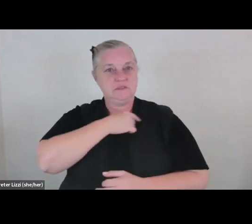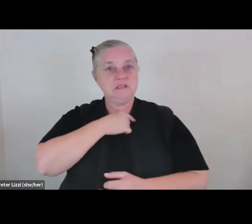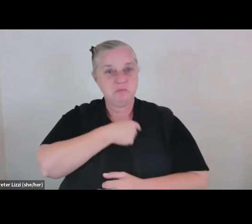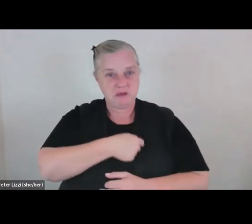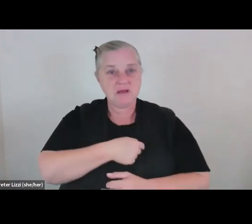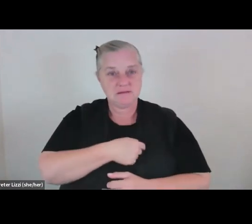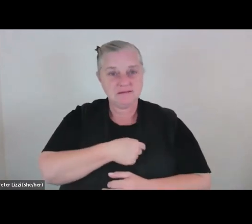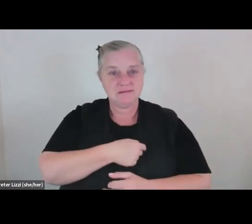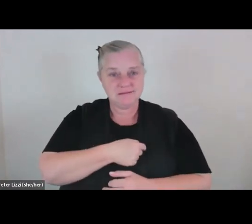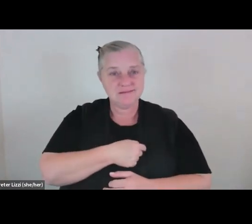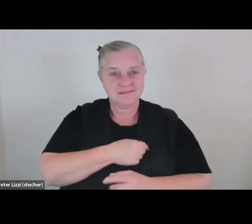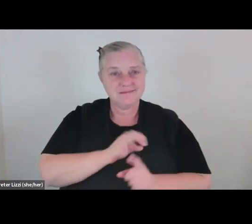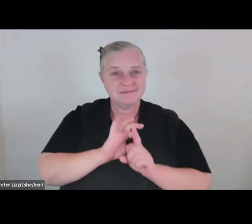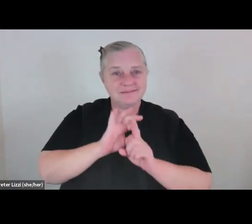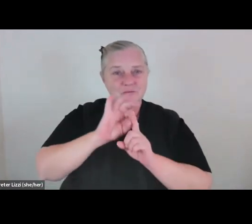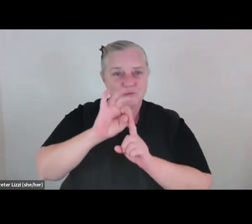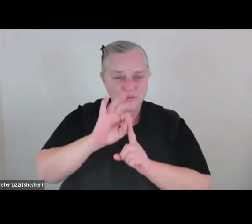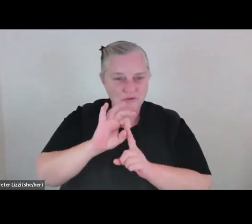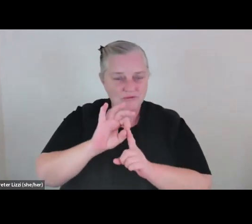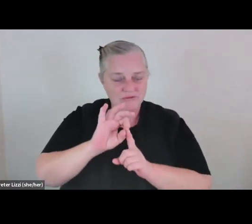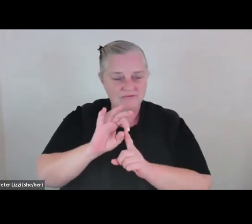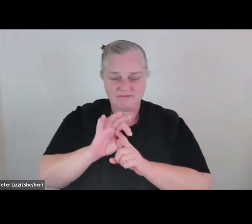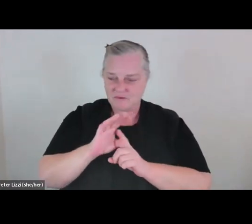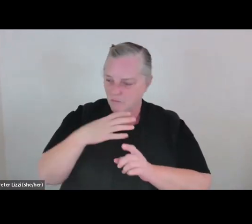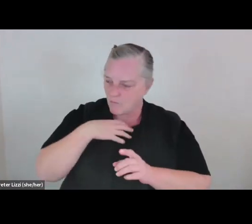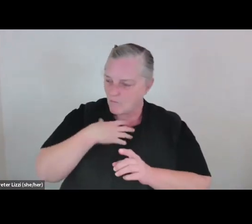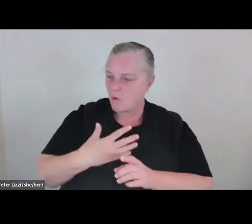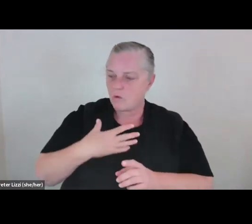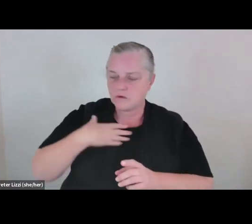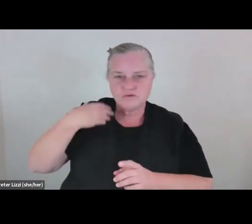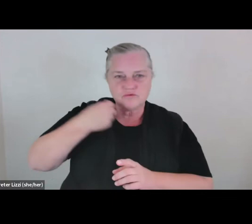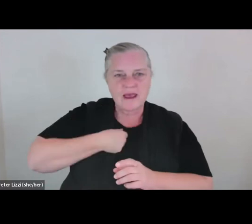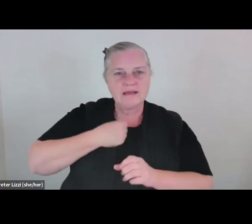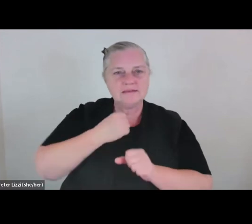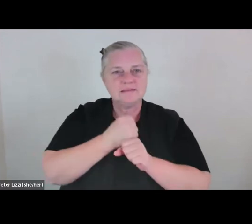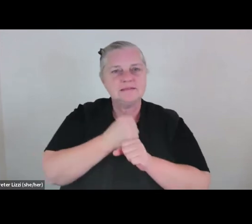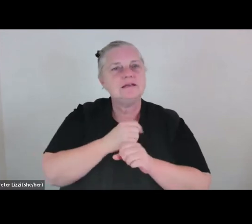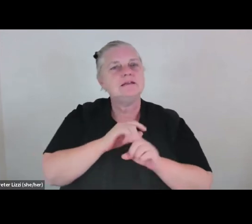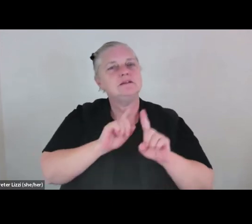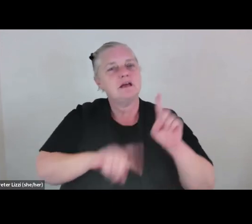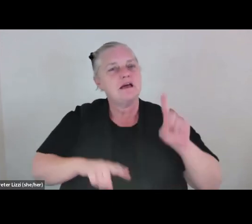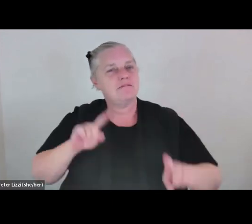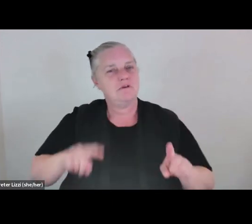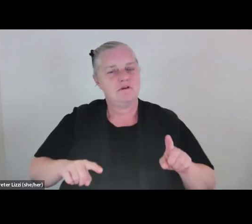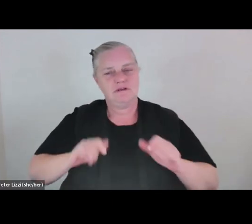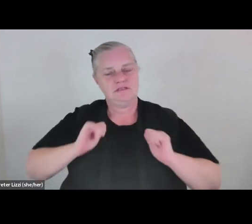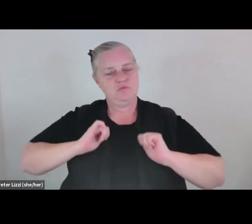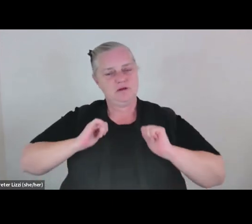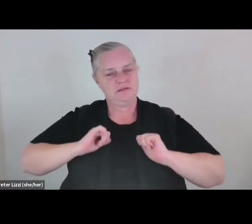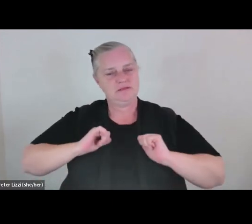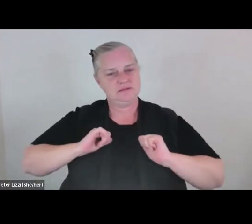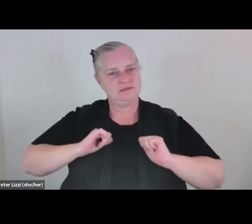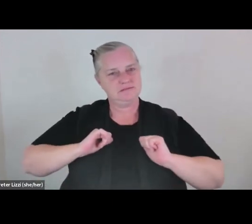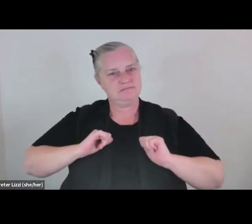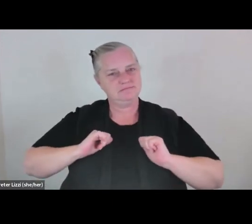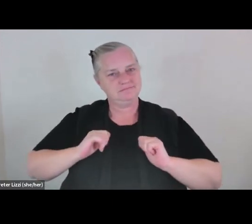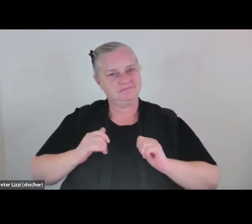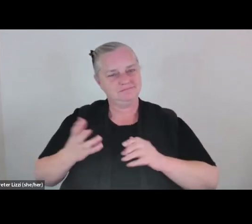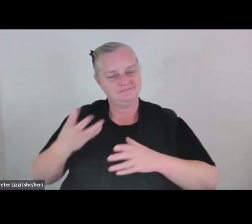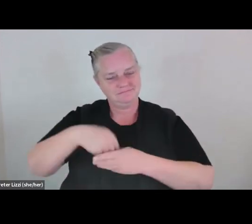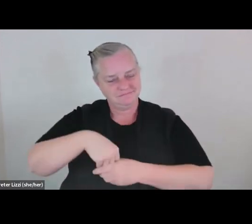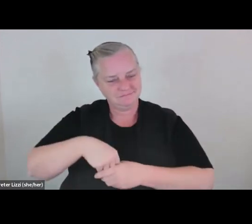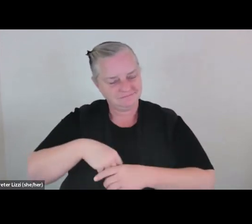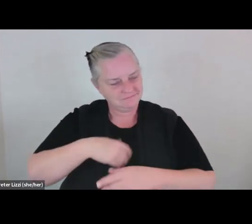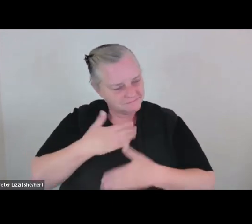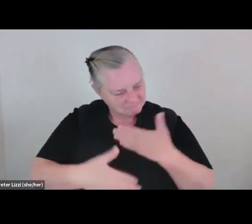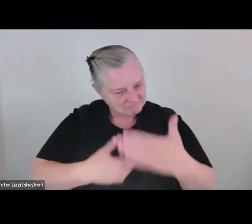their trans and gender diverse inclusive practice, you know, broadly. And, you know, and there are many